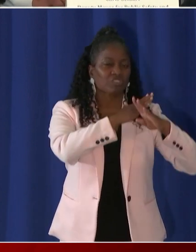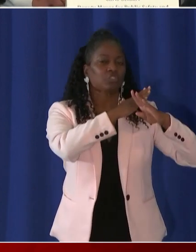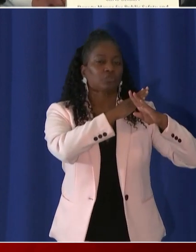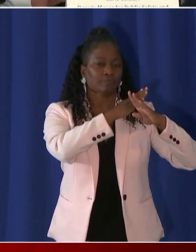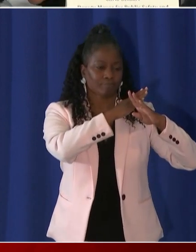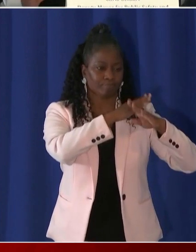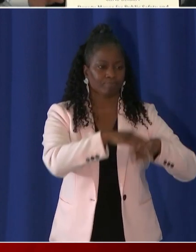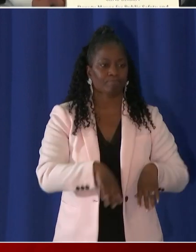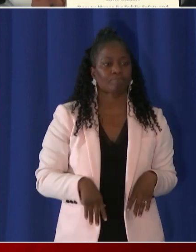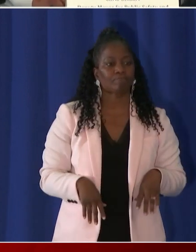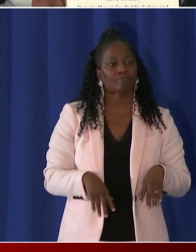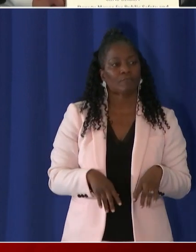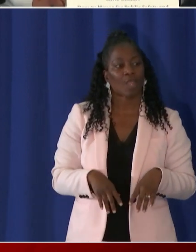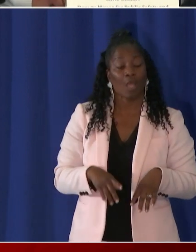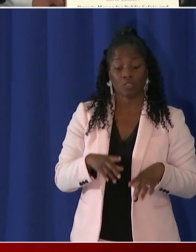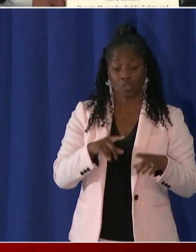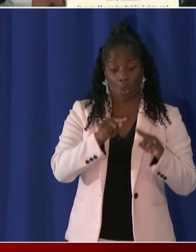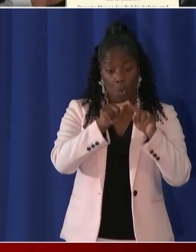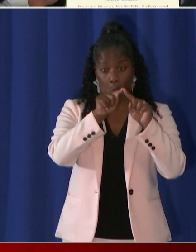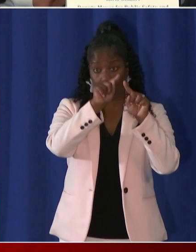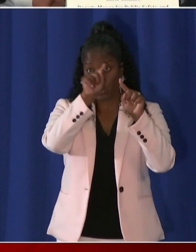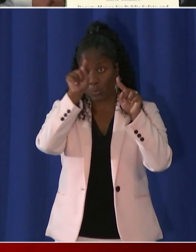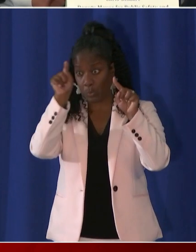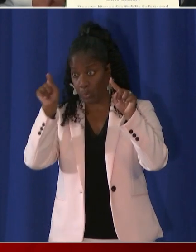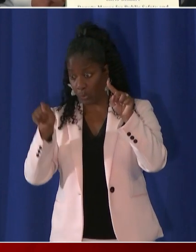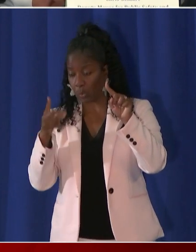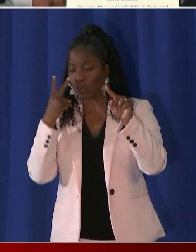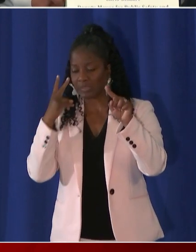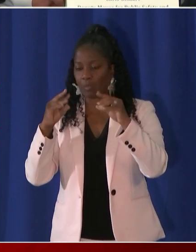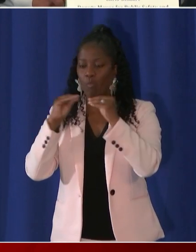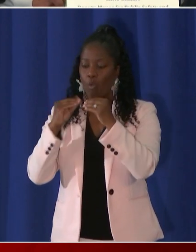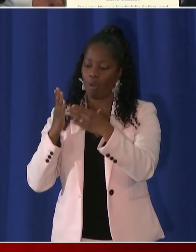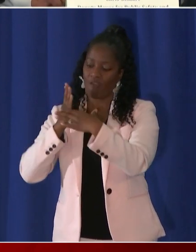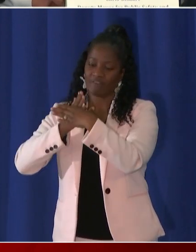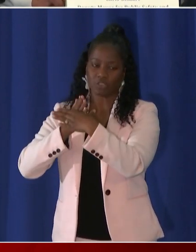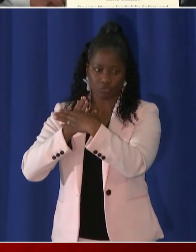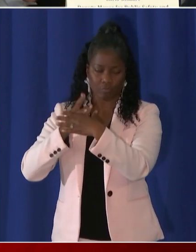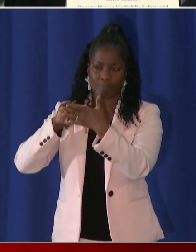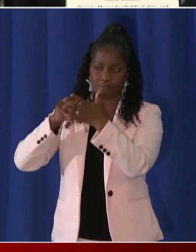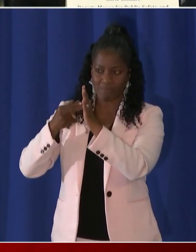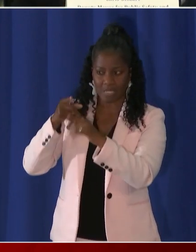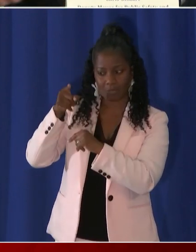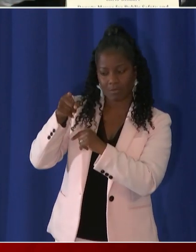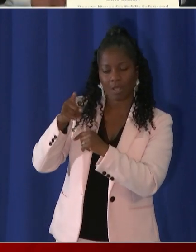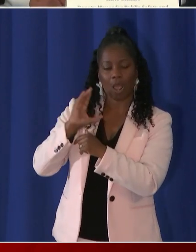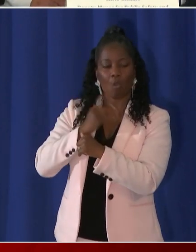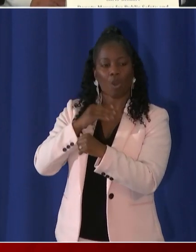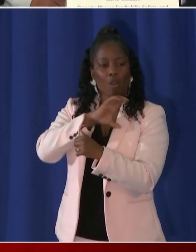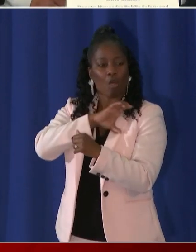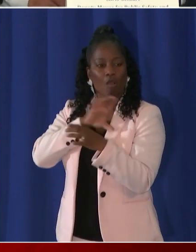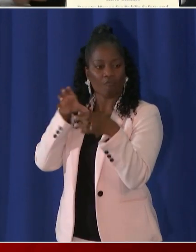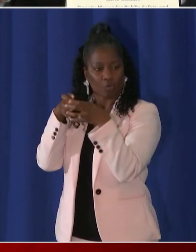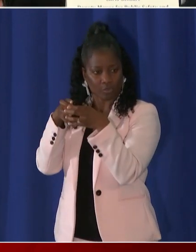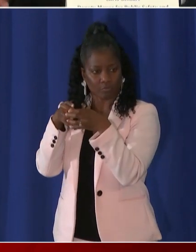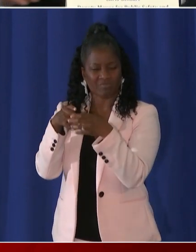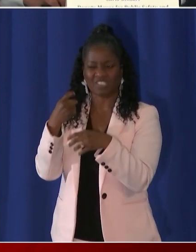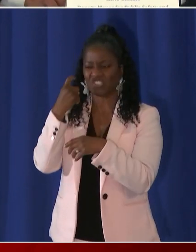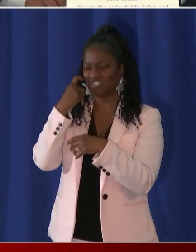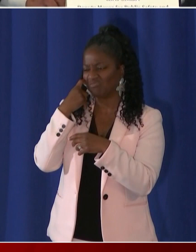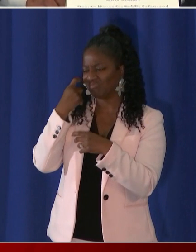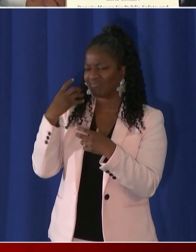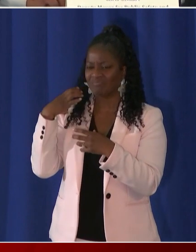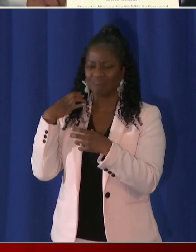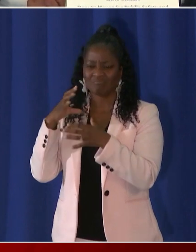there. As you follow the ecosystem around, you look into our intervention, our law enforcement side of this. The chief just mentioned everything that they're doing,